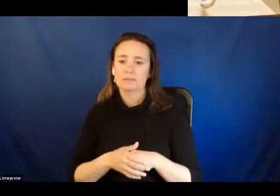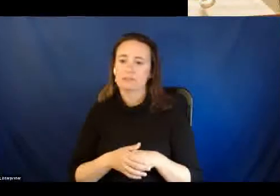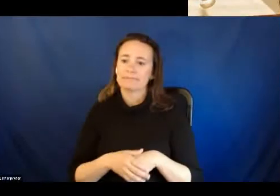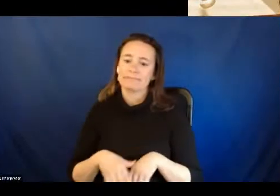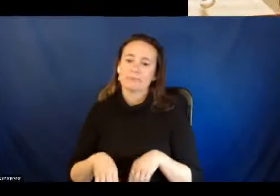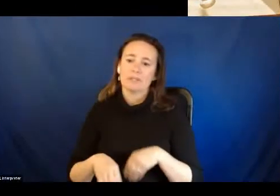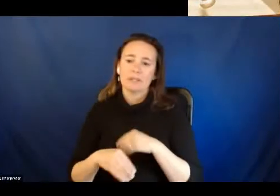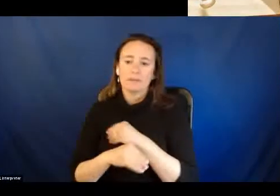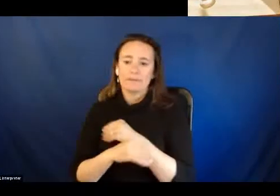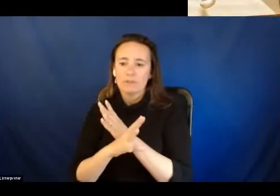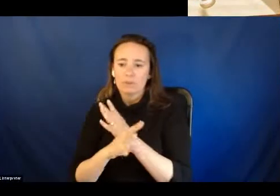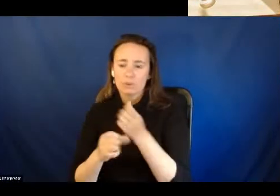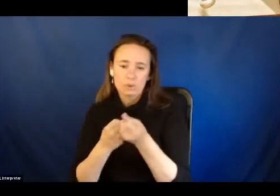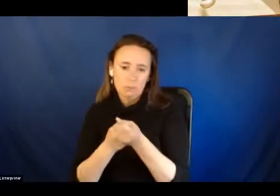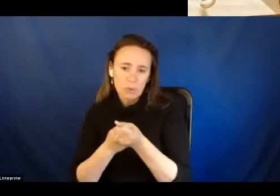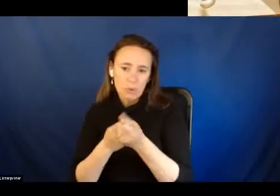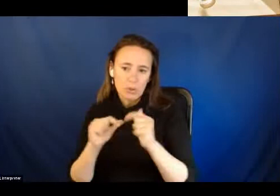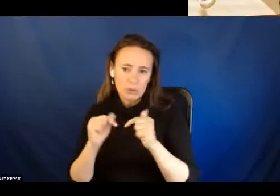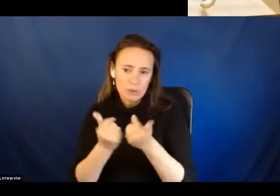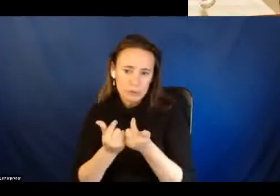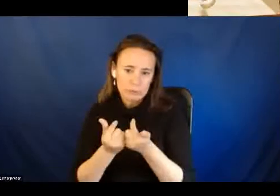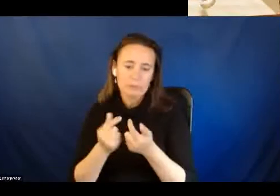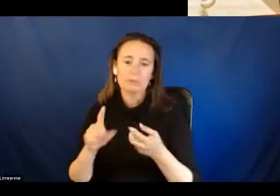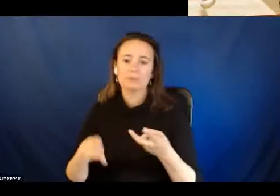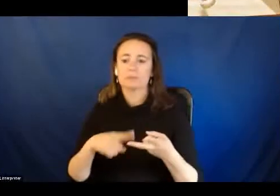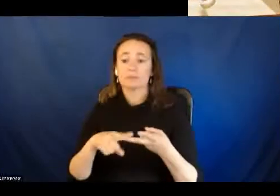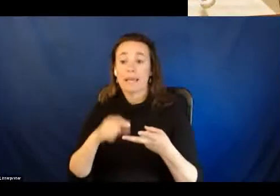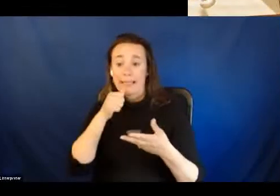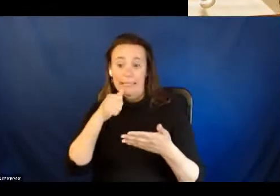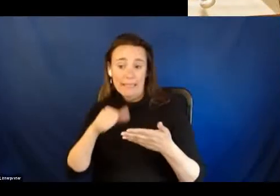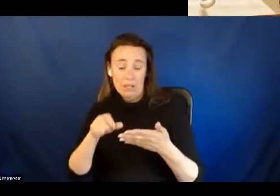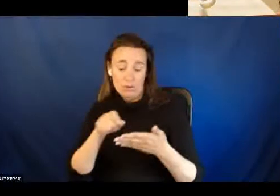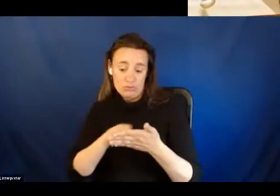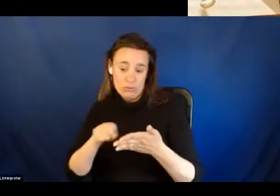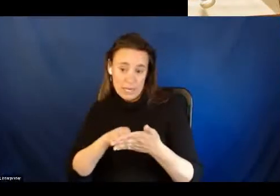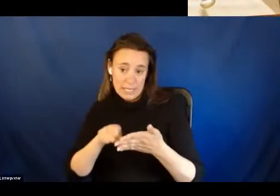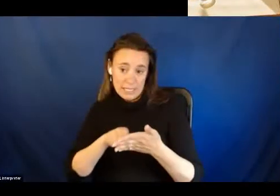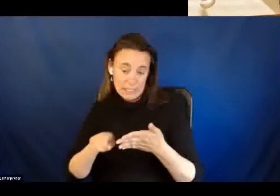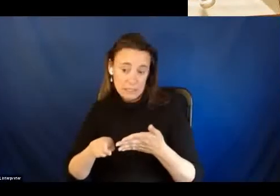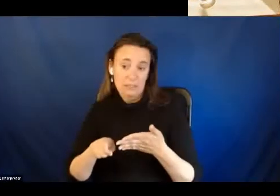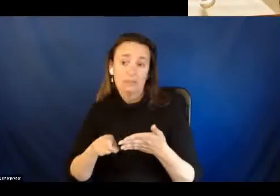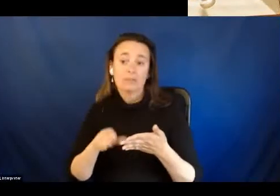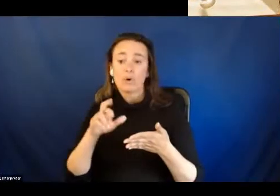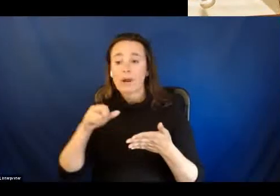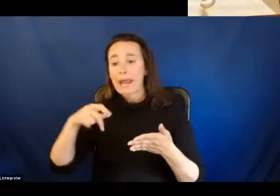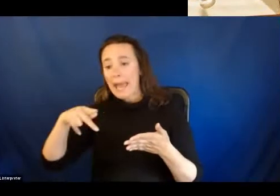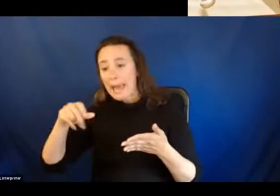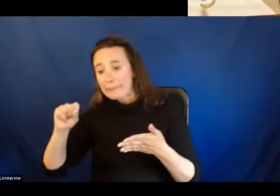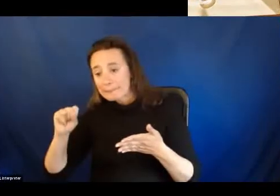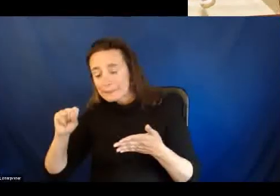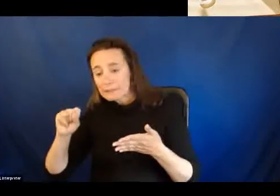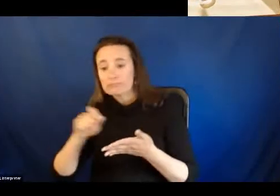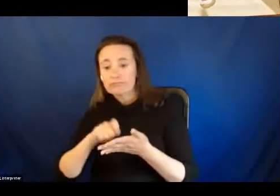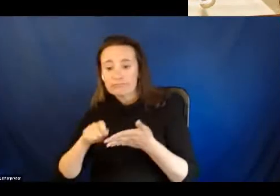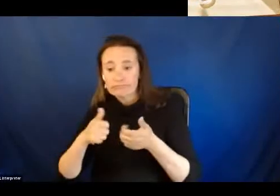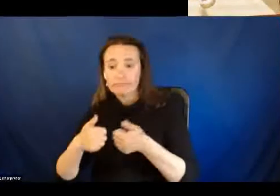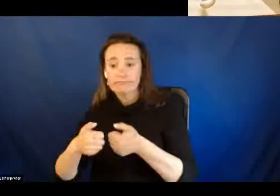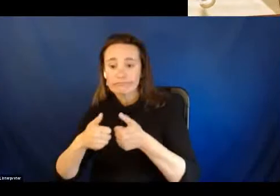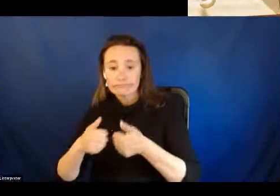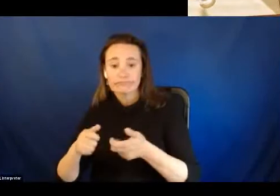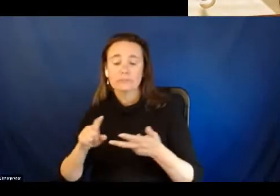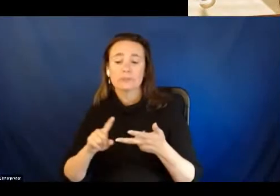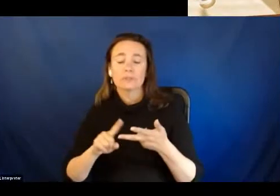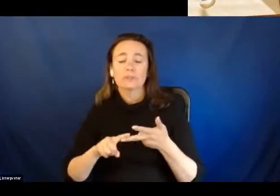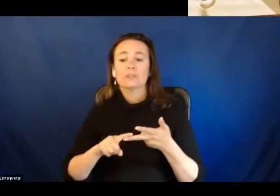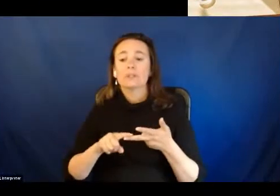groups, writing letters, whether that's physically or through different apps. There could be video chatting or scheduled phone calls with the people that